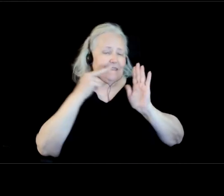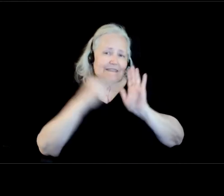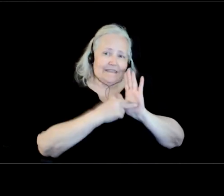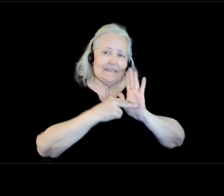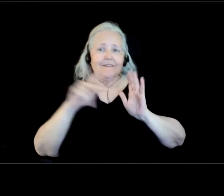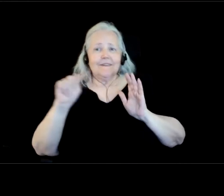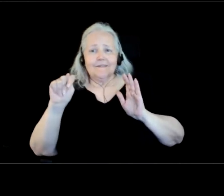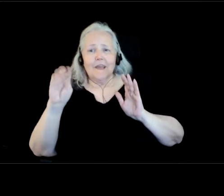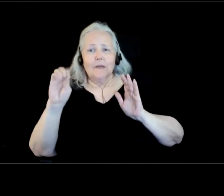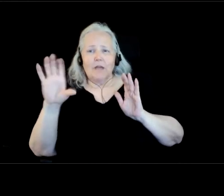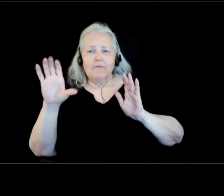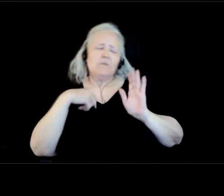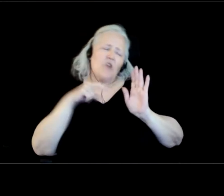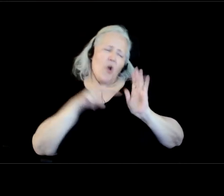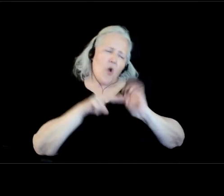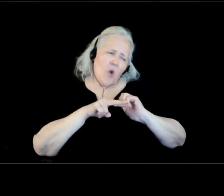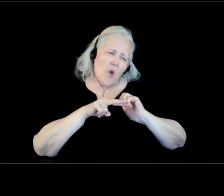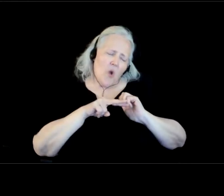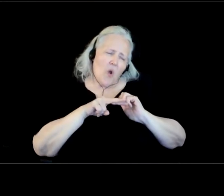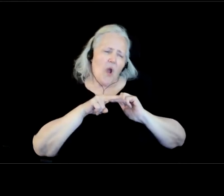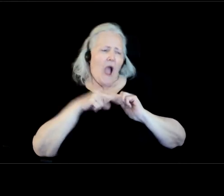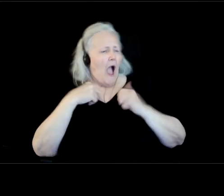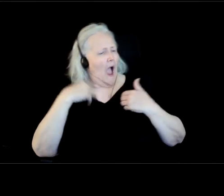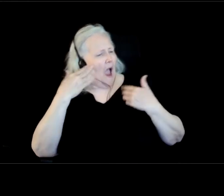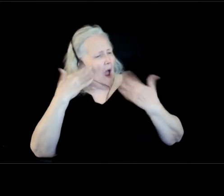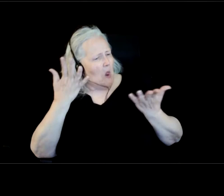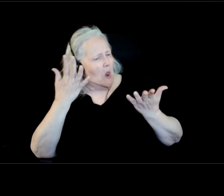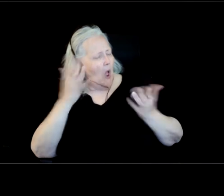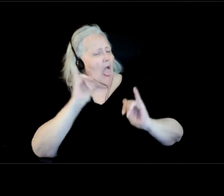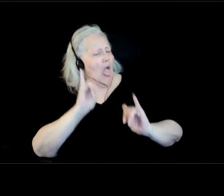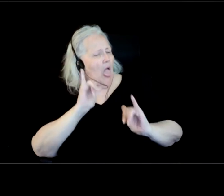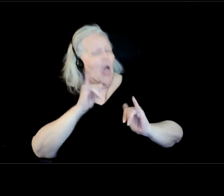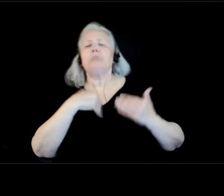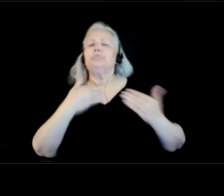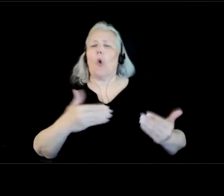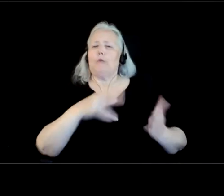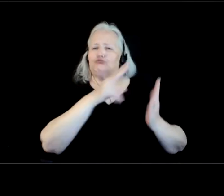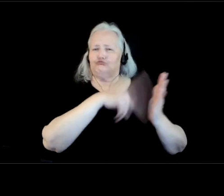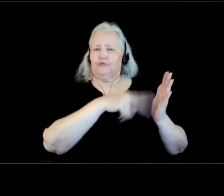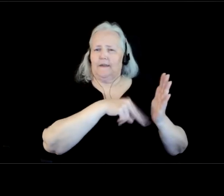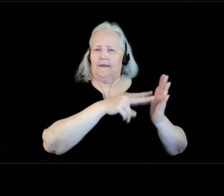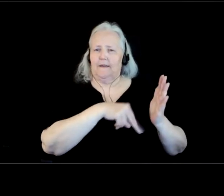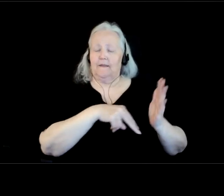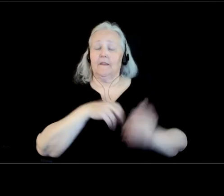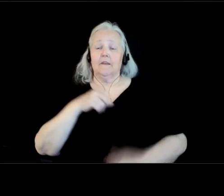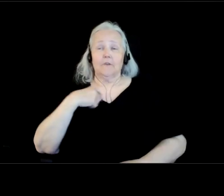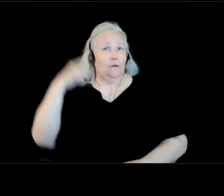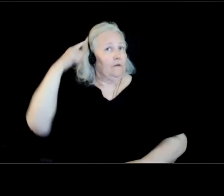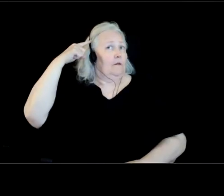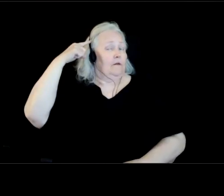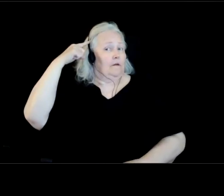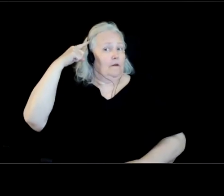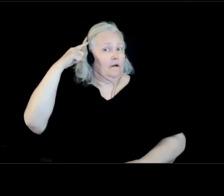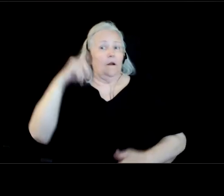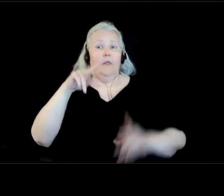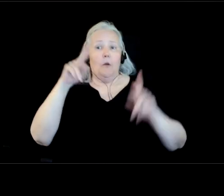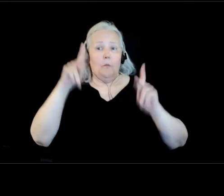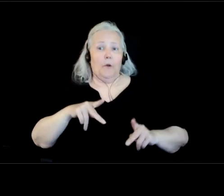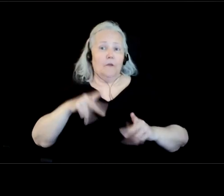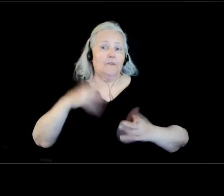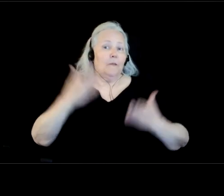kind of interesting. I don't know what that is. I'll read the paper. And, thinking about implications like, this is someone who sits on their